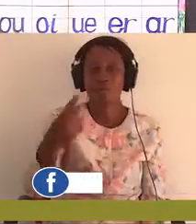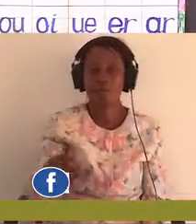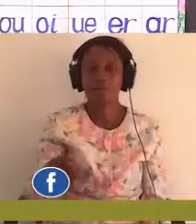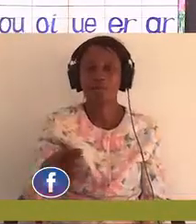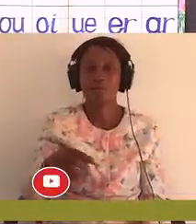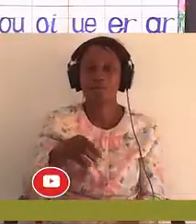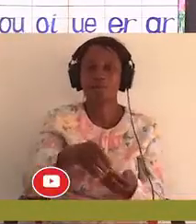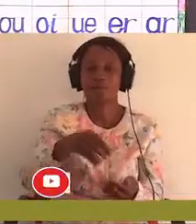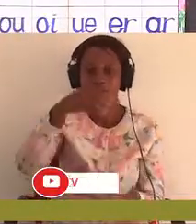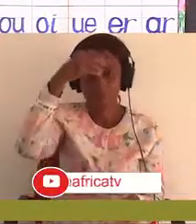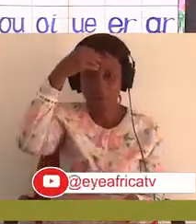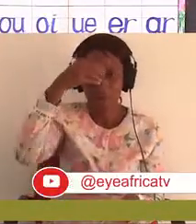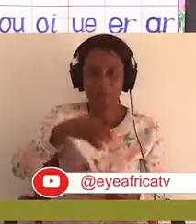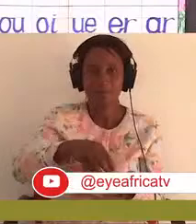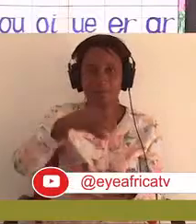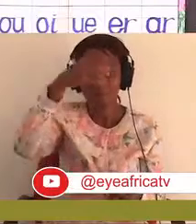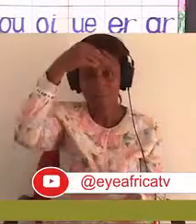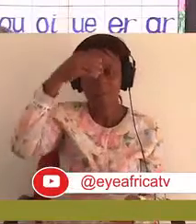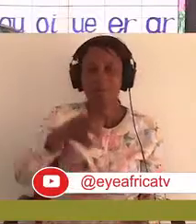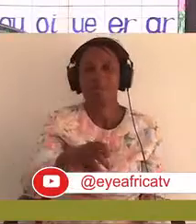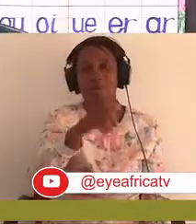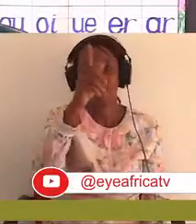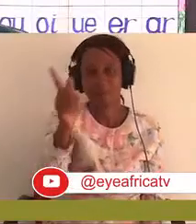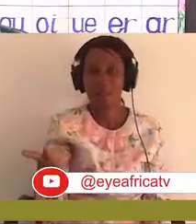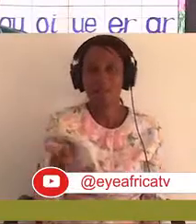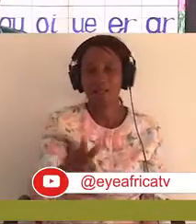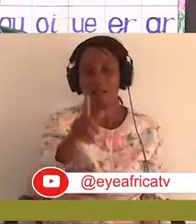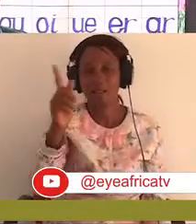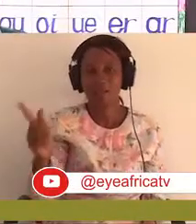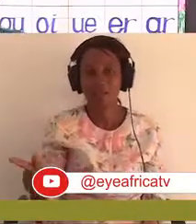after learning the g sound to